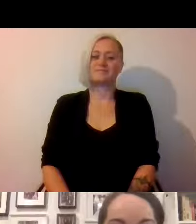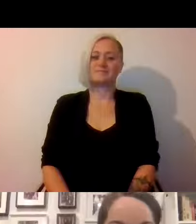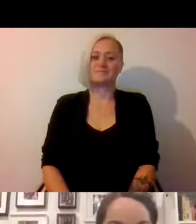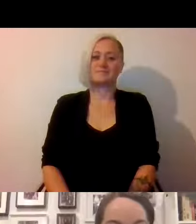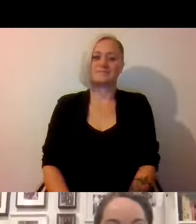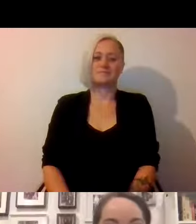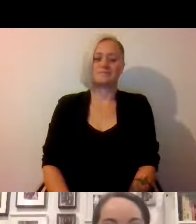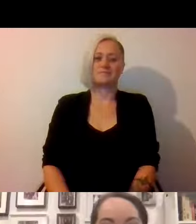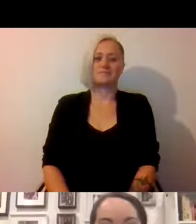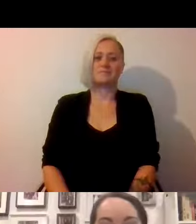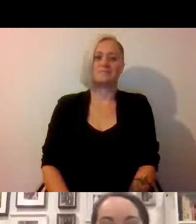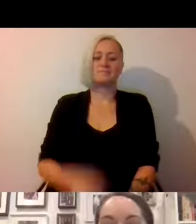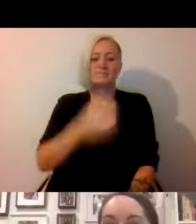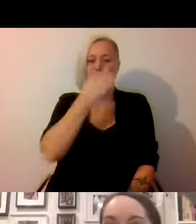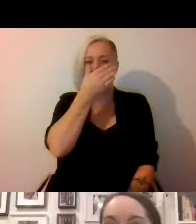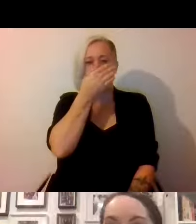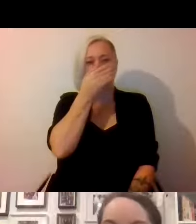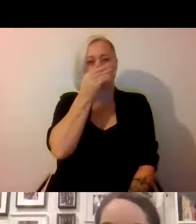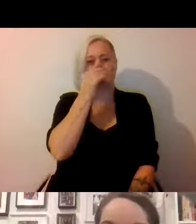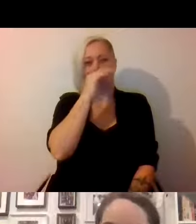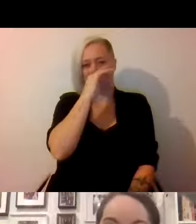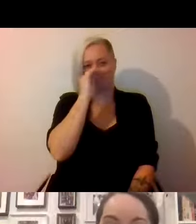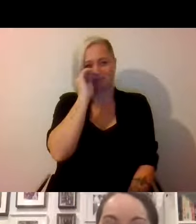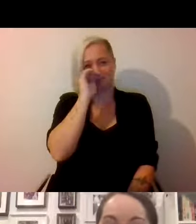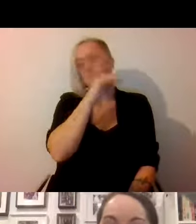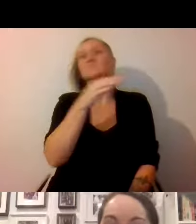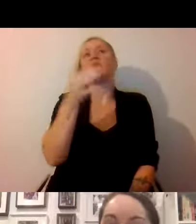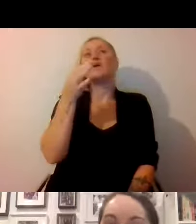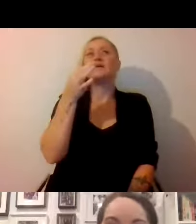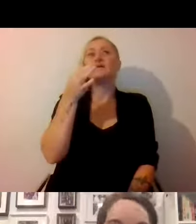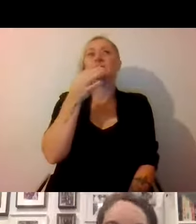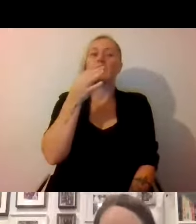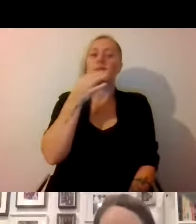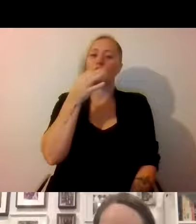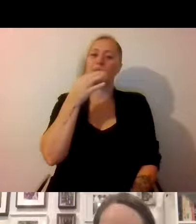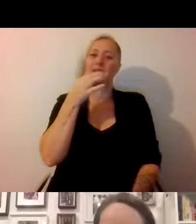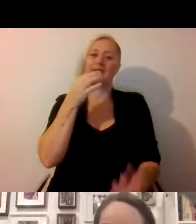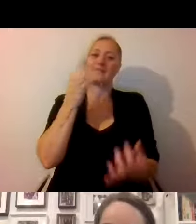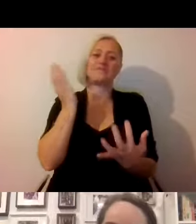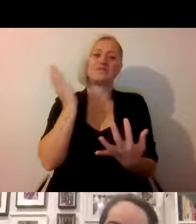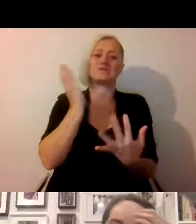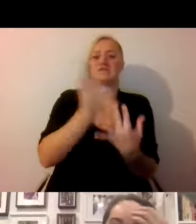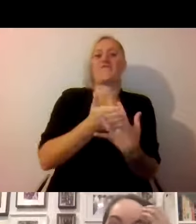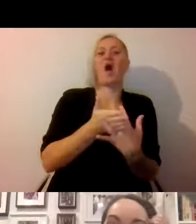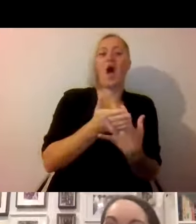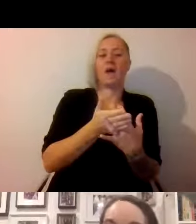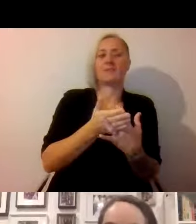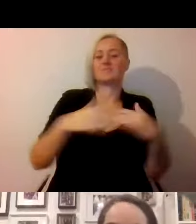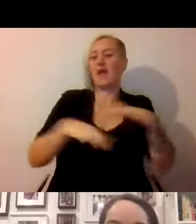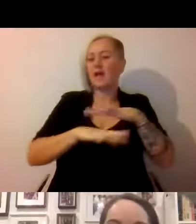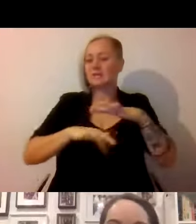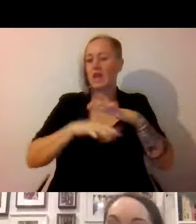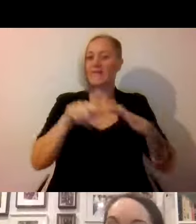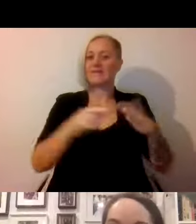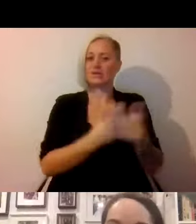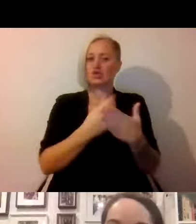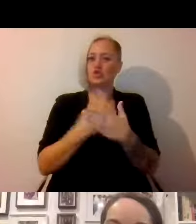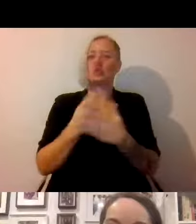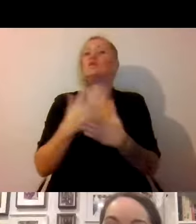Okay, there we go. So there's a bit of an ideological divide that underpins a lot of these issues, and there's a real tension between